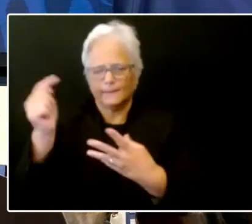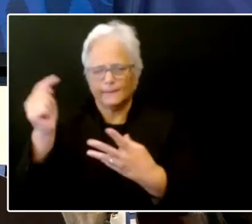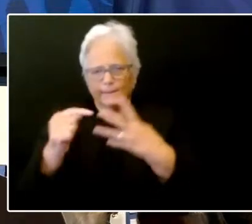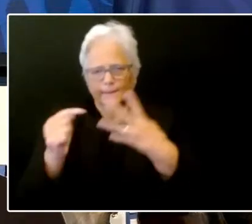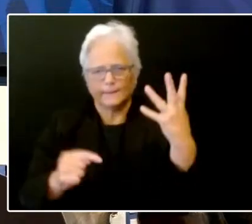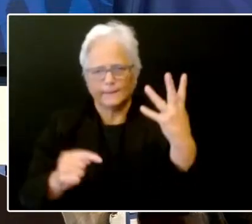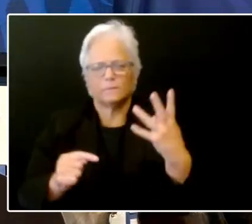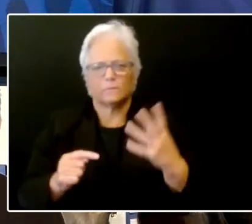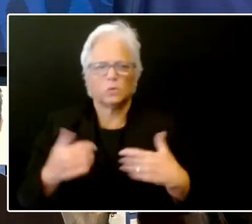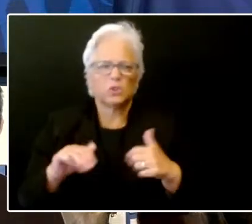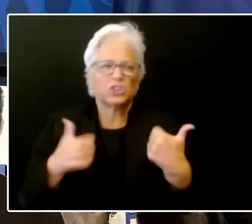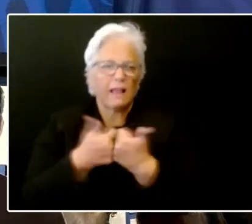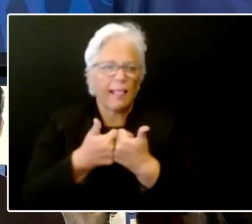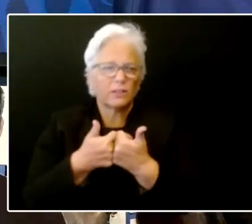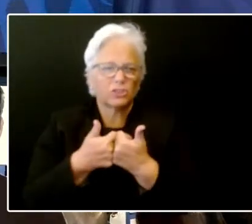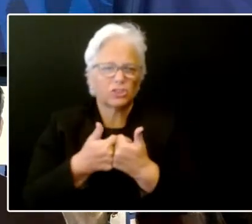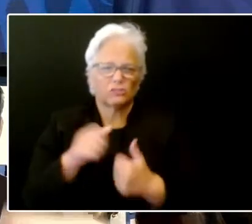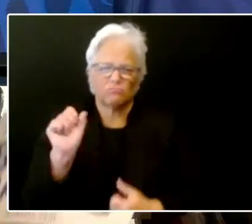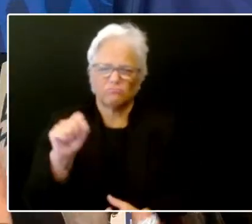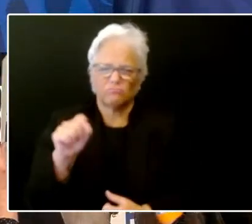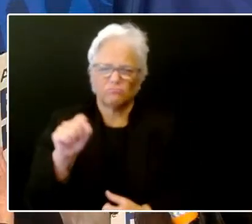lot more attention from the press.